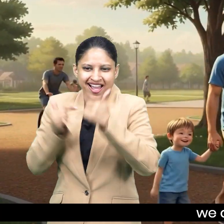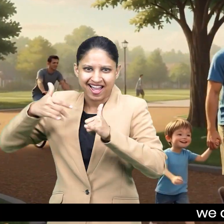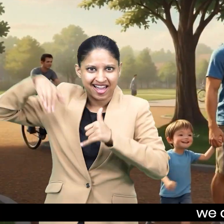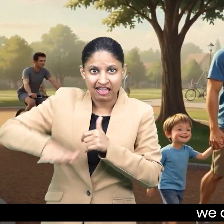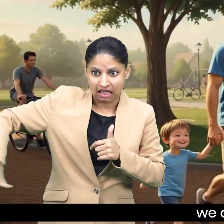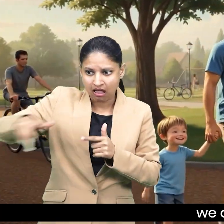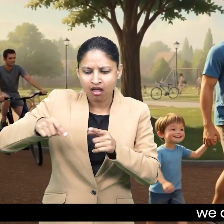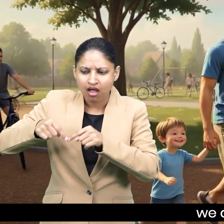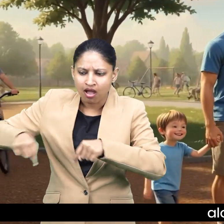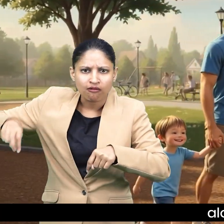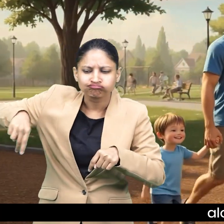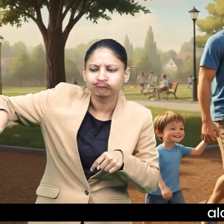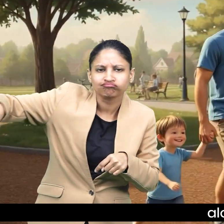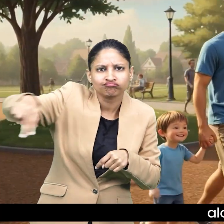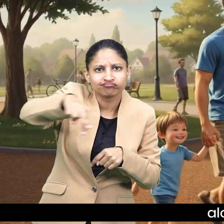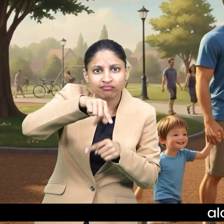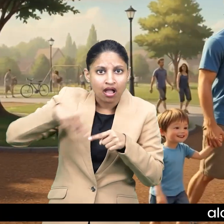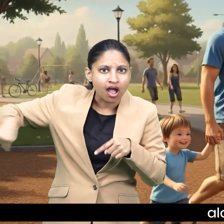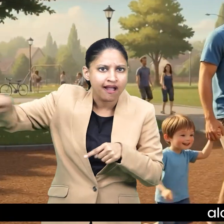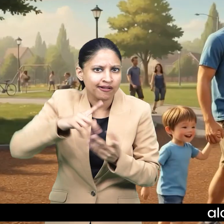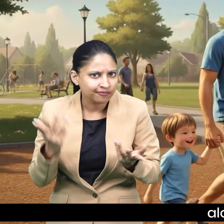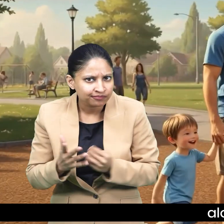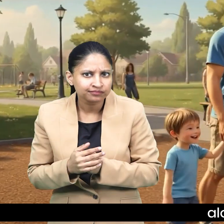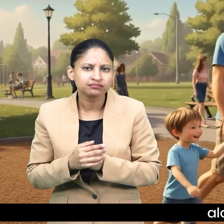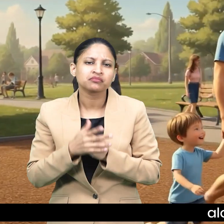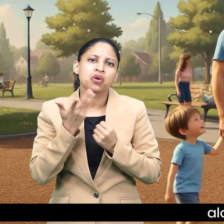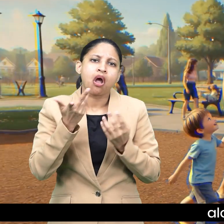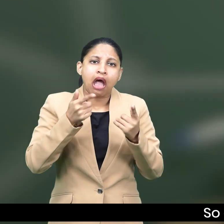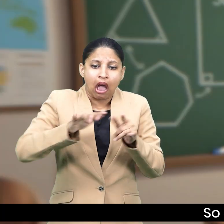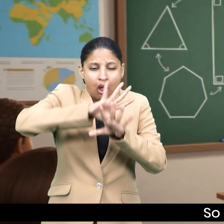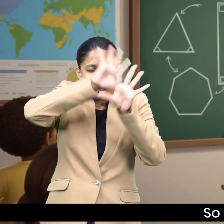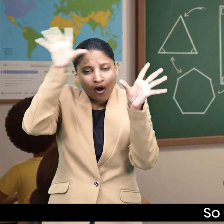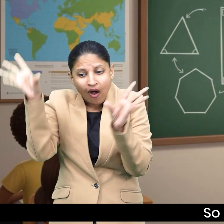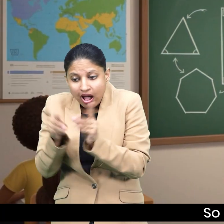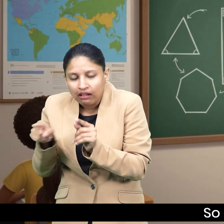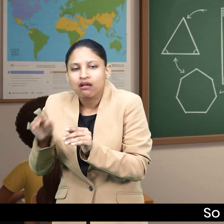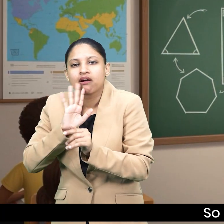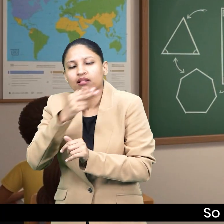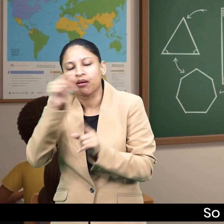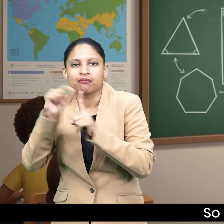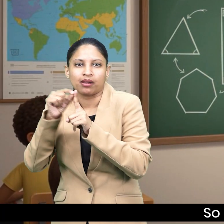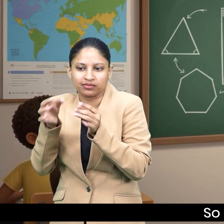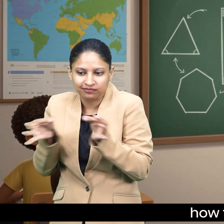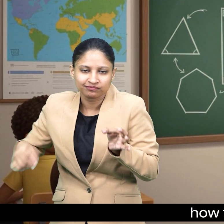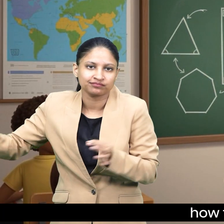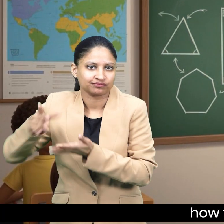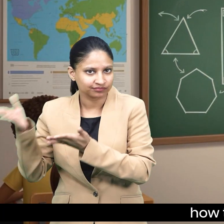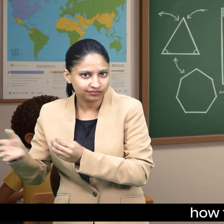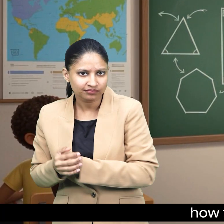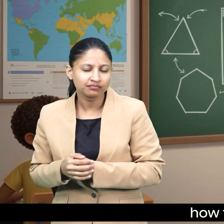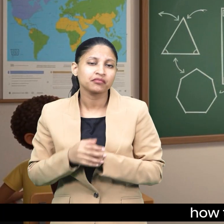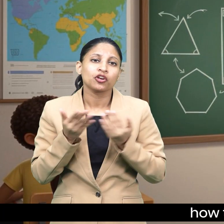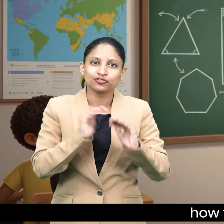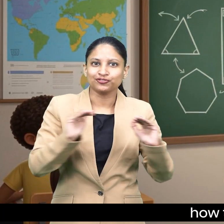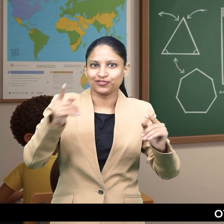we are actually moving along the perimeter. So children, let's learn how to